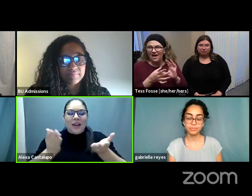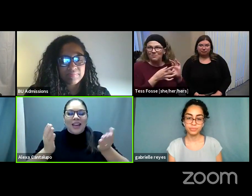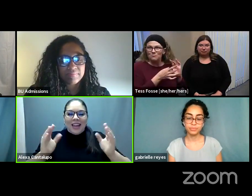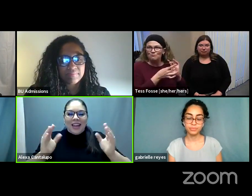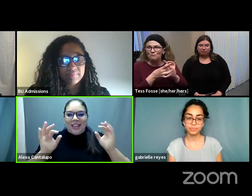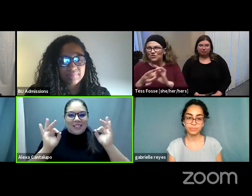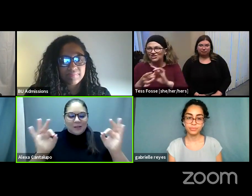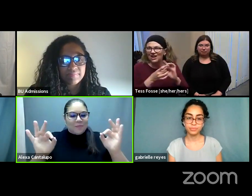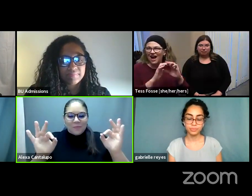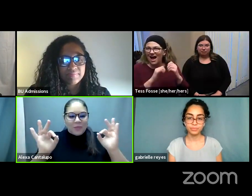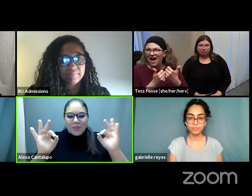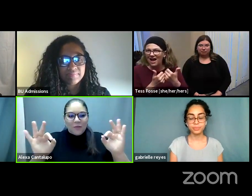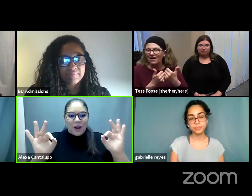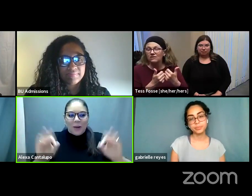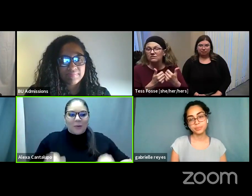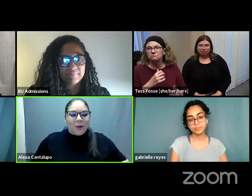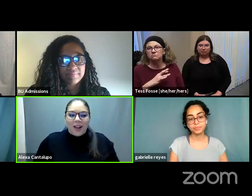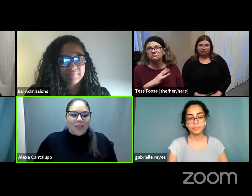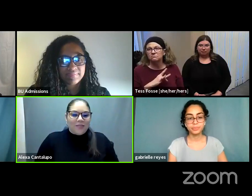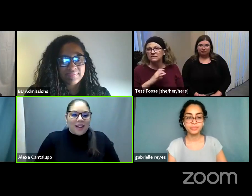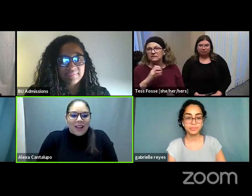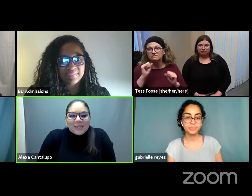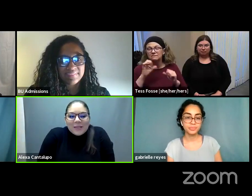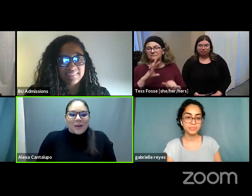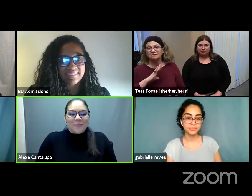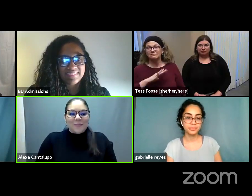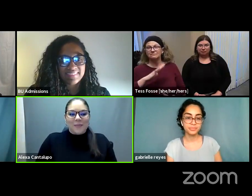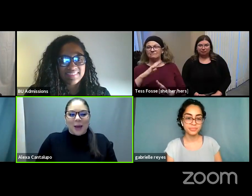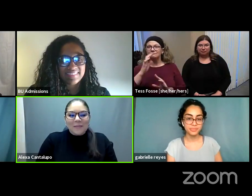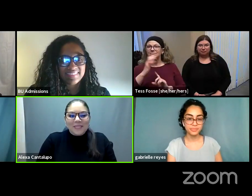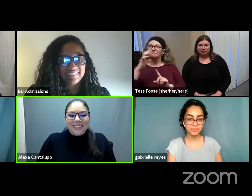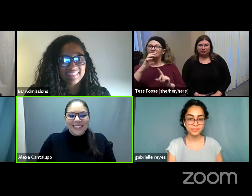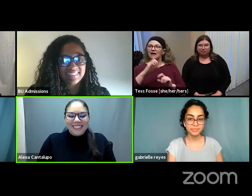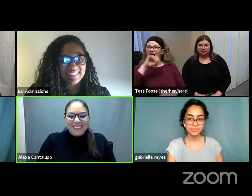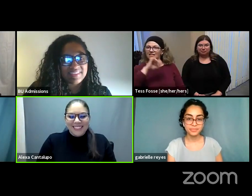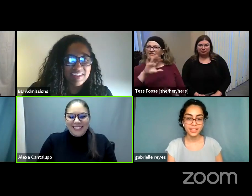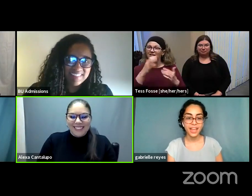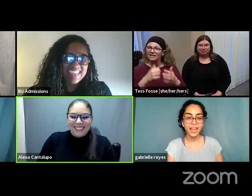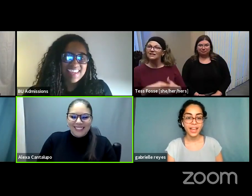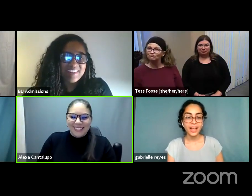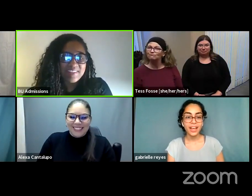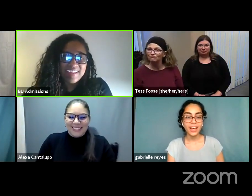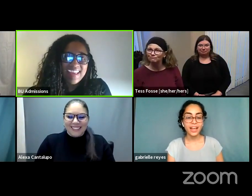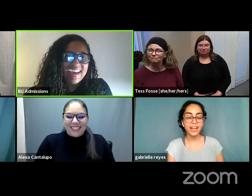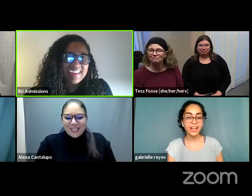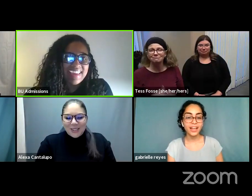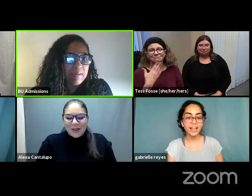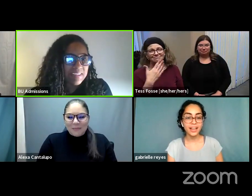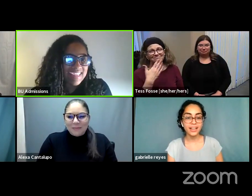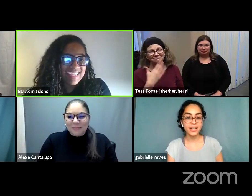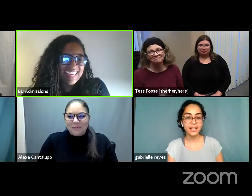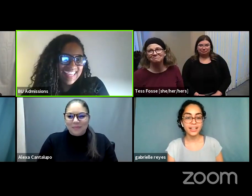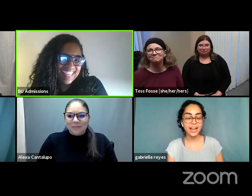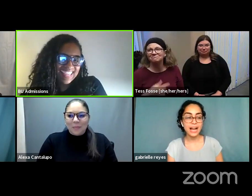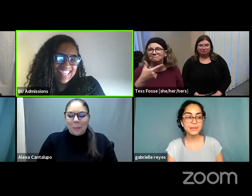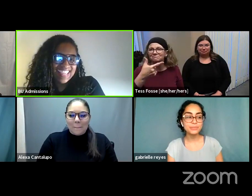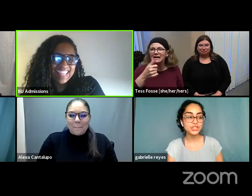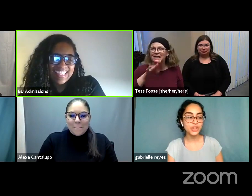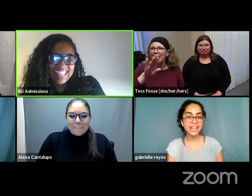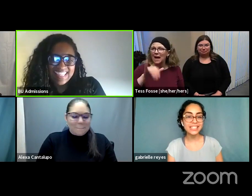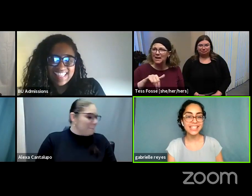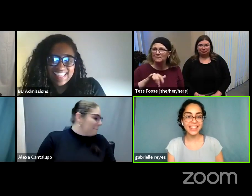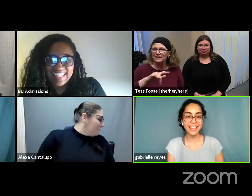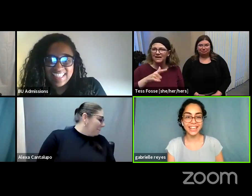gap. It's phenomenal. I love that class. So yeah. Thank you. You're Gabby. welcome.